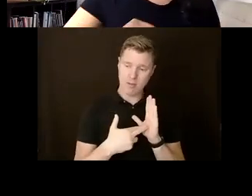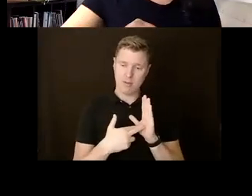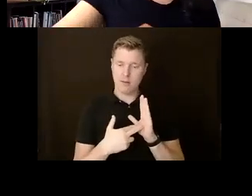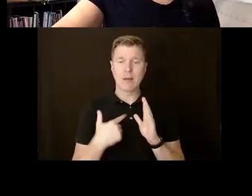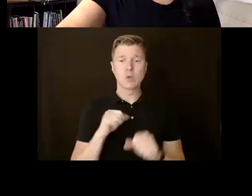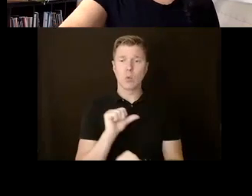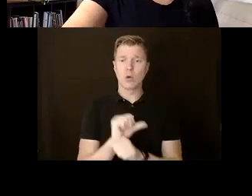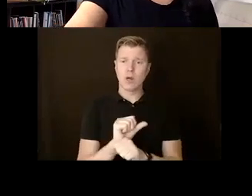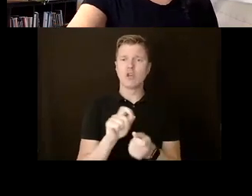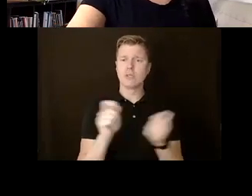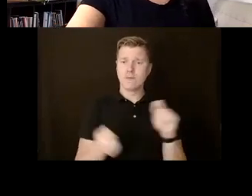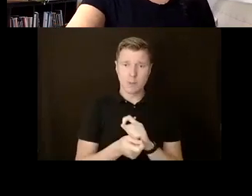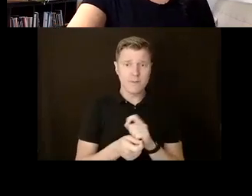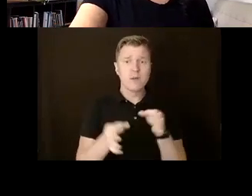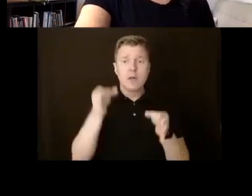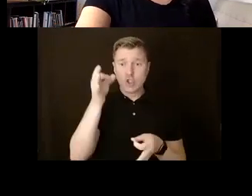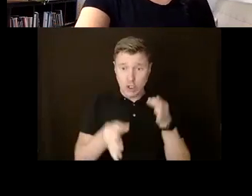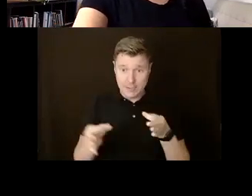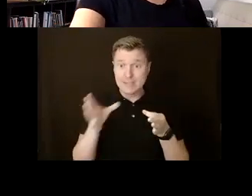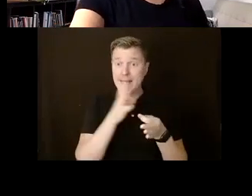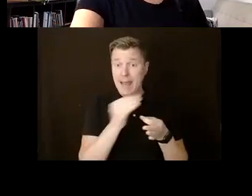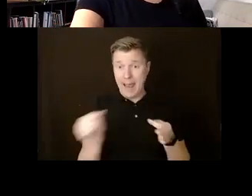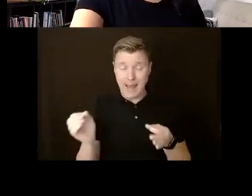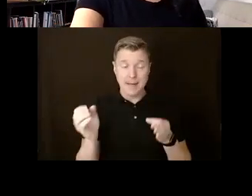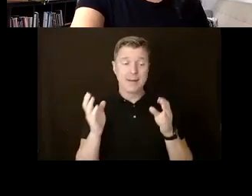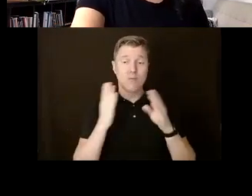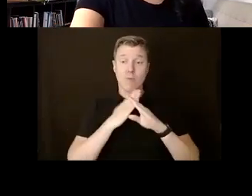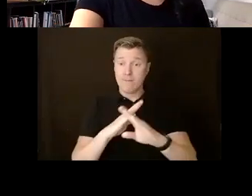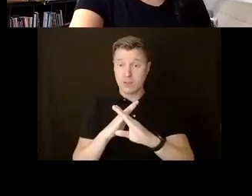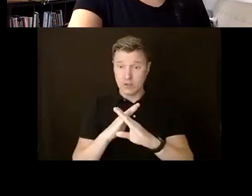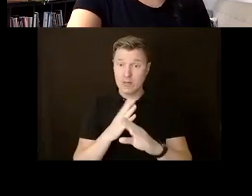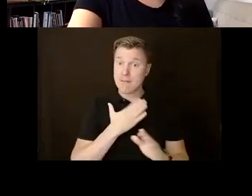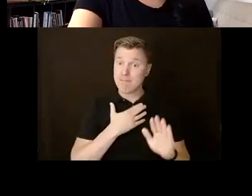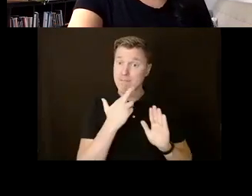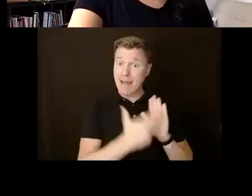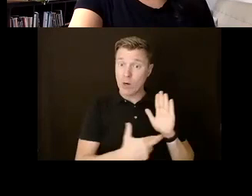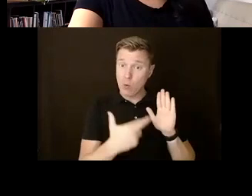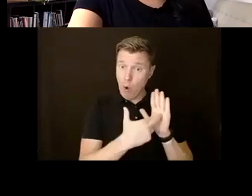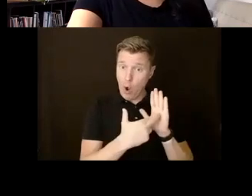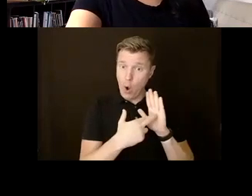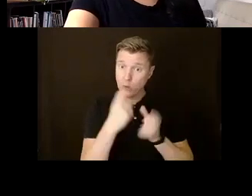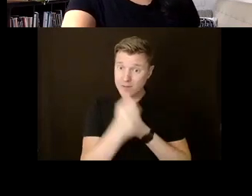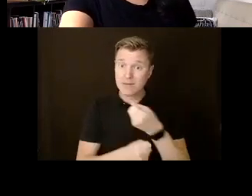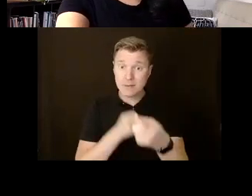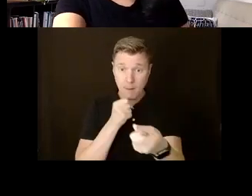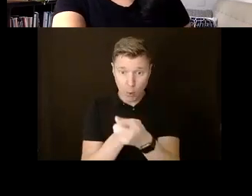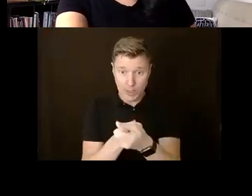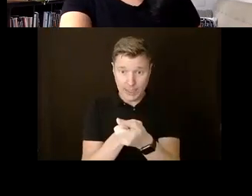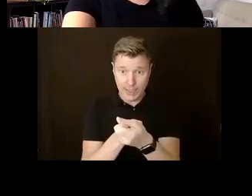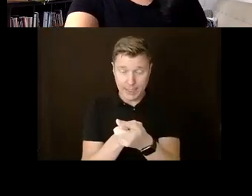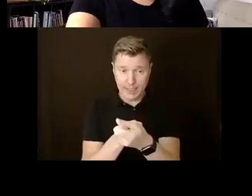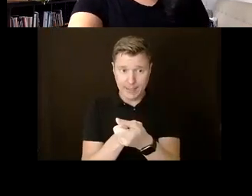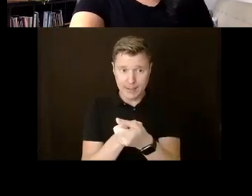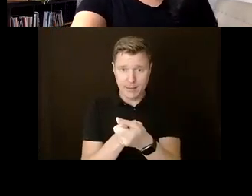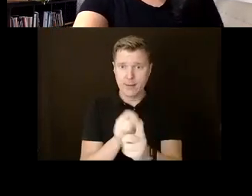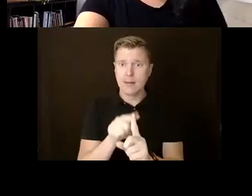on like transformative justice and prevention. And a lot of what my role was supporting like the Black,